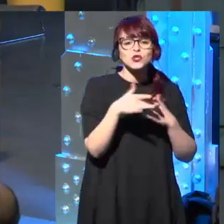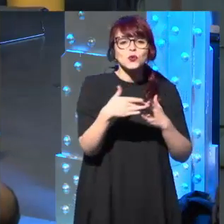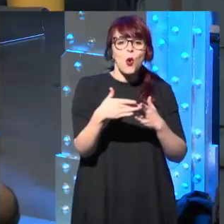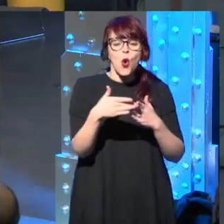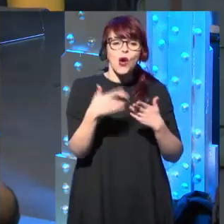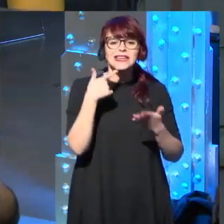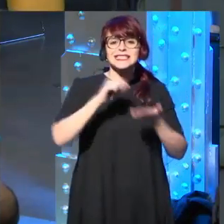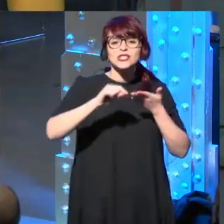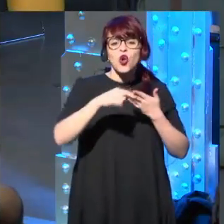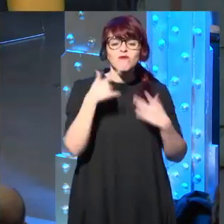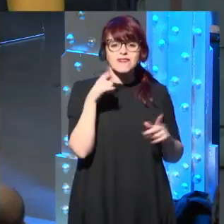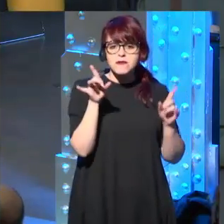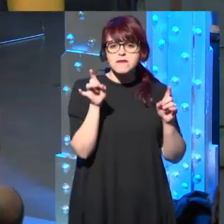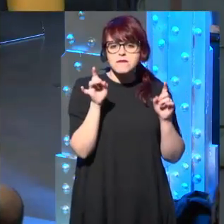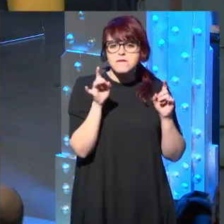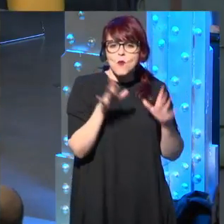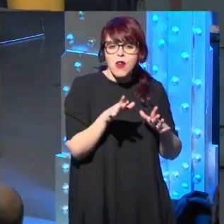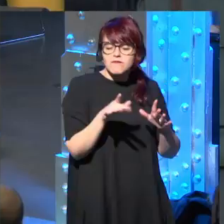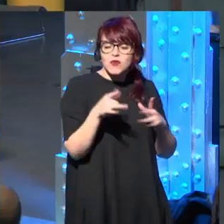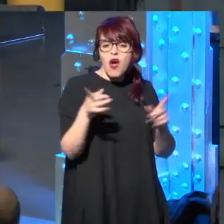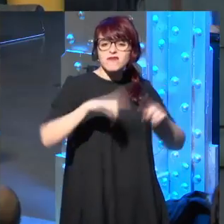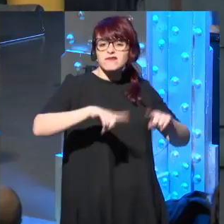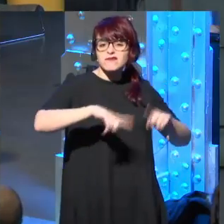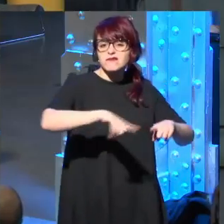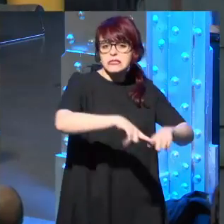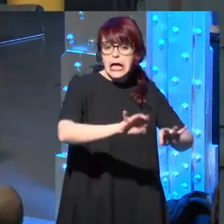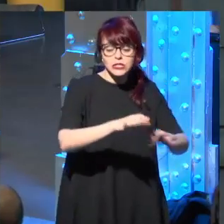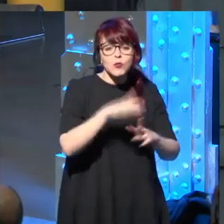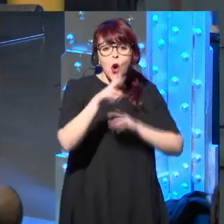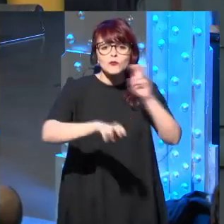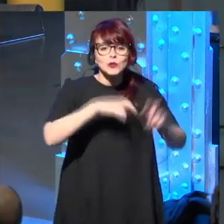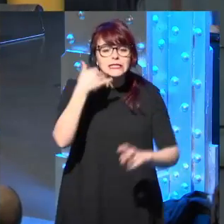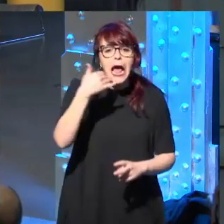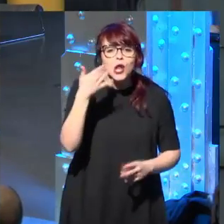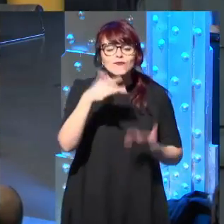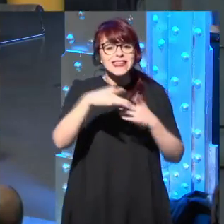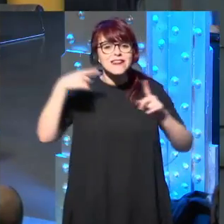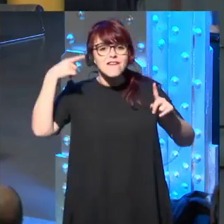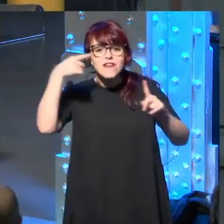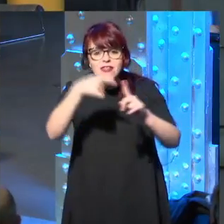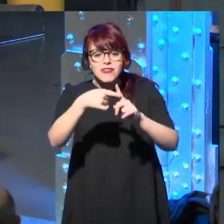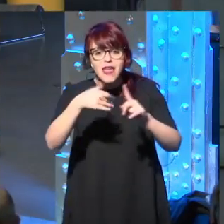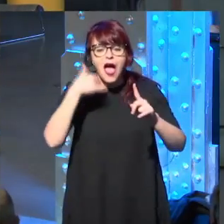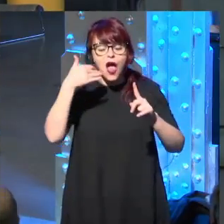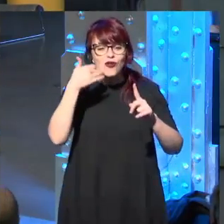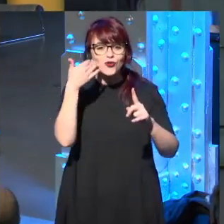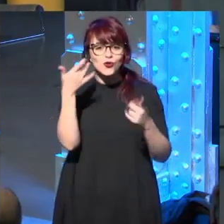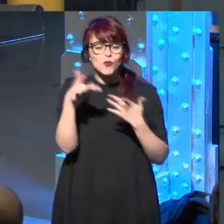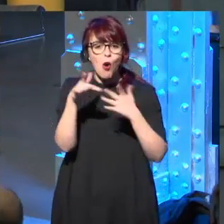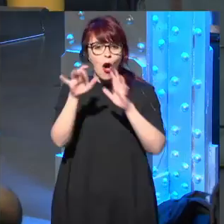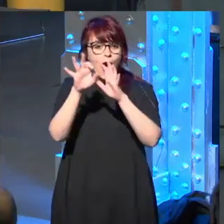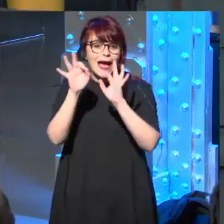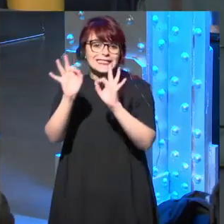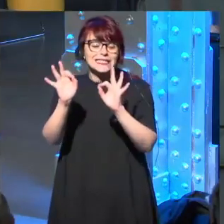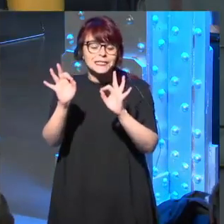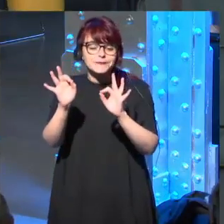a usual writer. Don't look ever in him a reference to